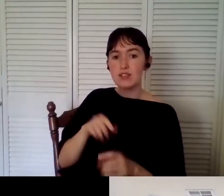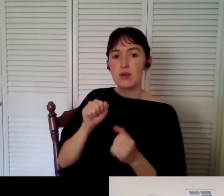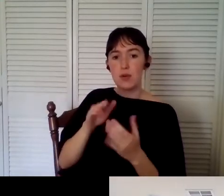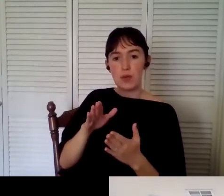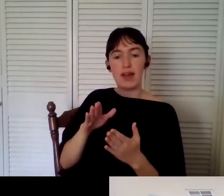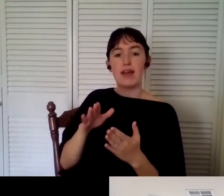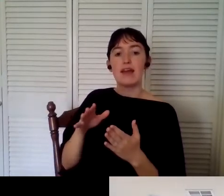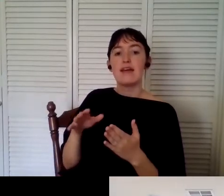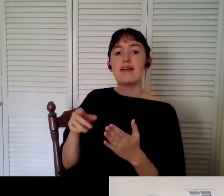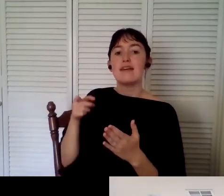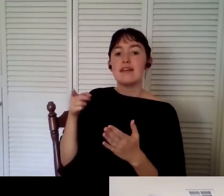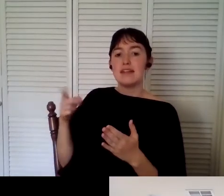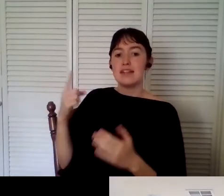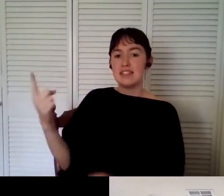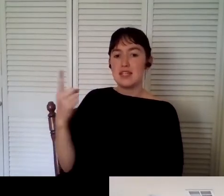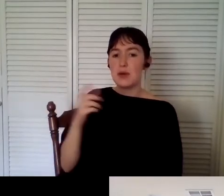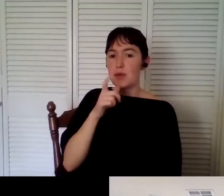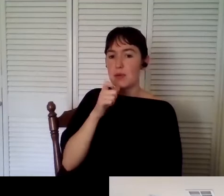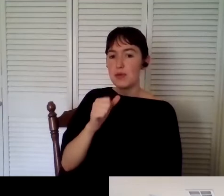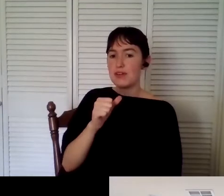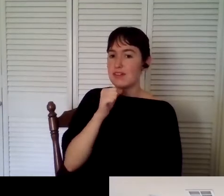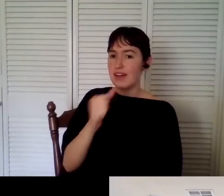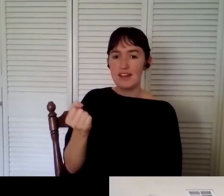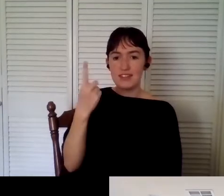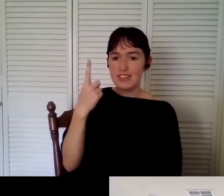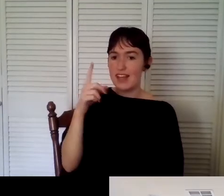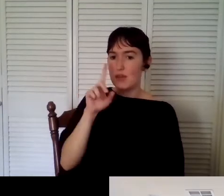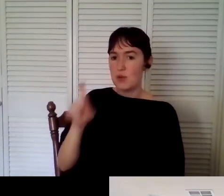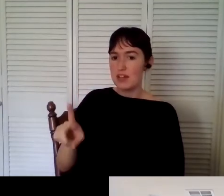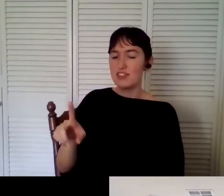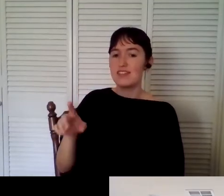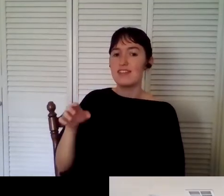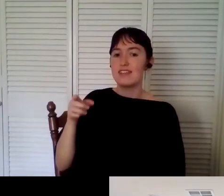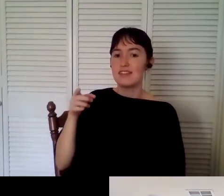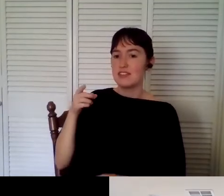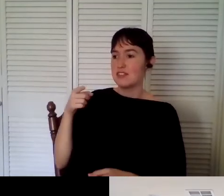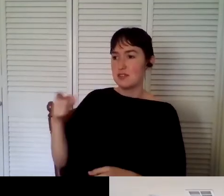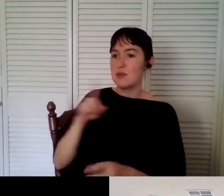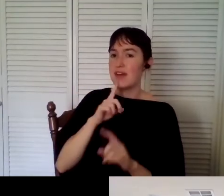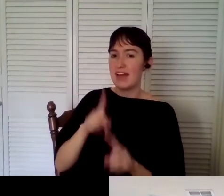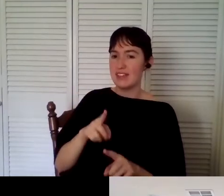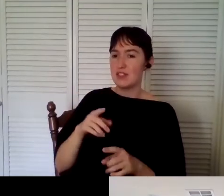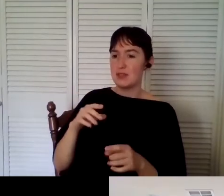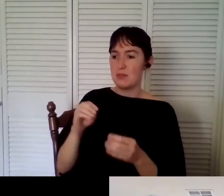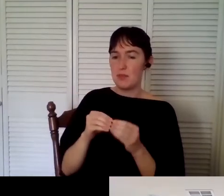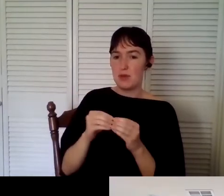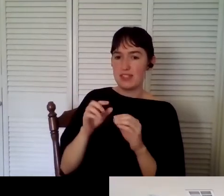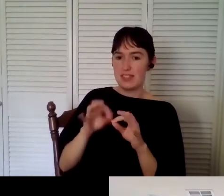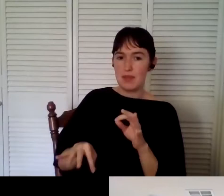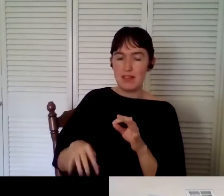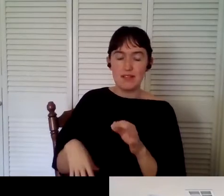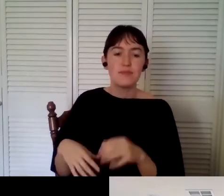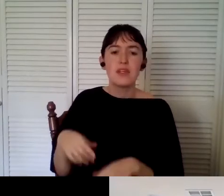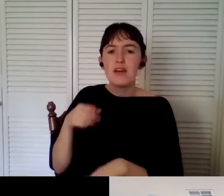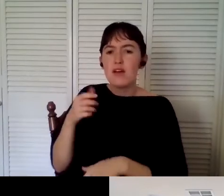would still understand, because the question is has words that I don't totally understand. Here we go. Are there any observations regarding the